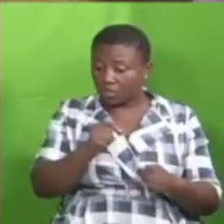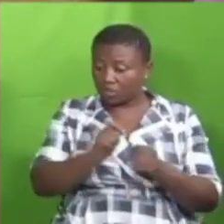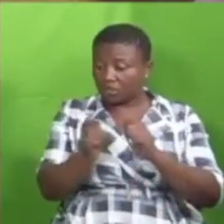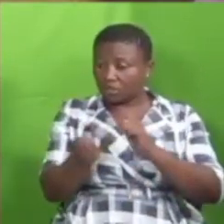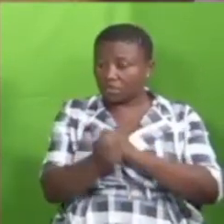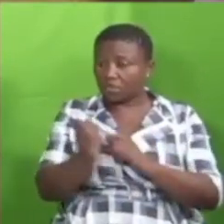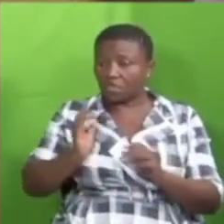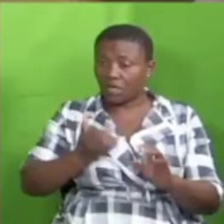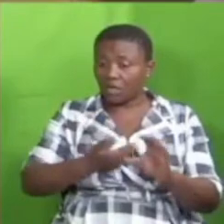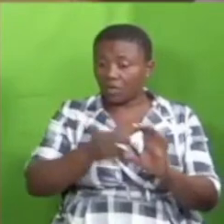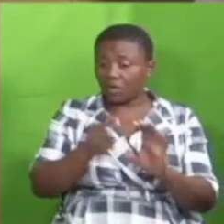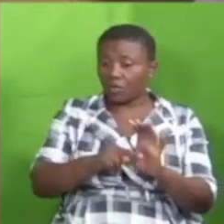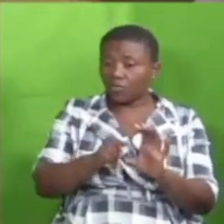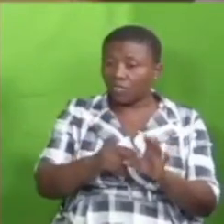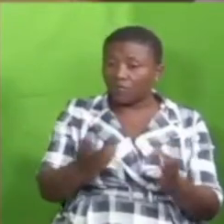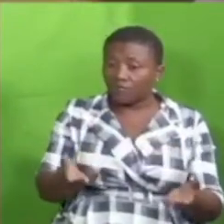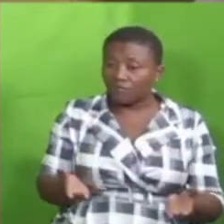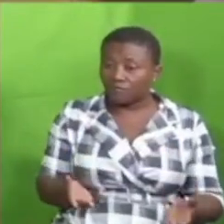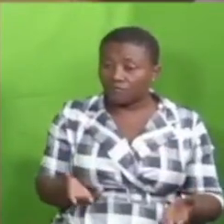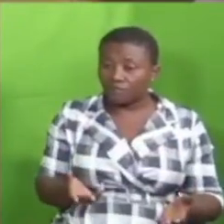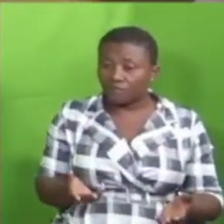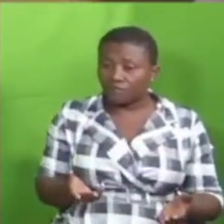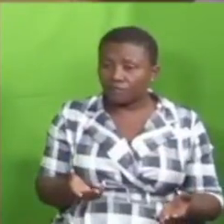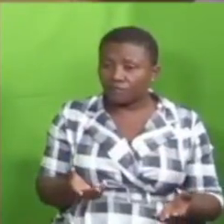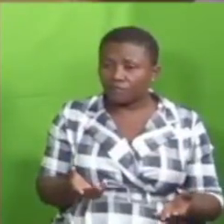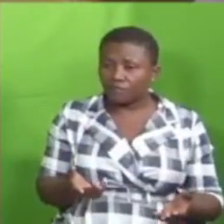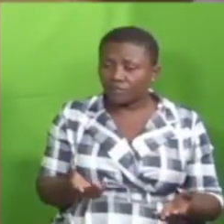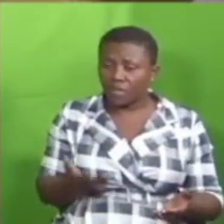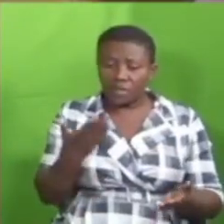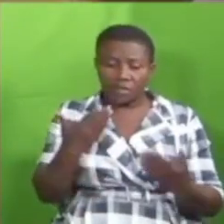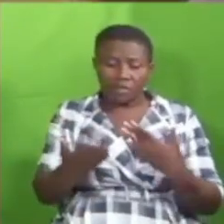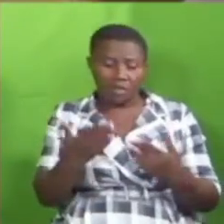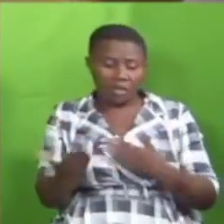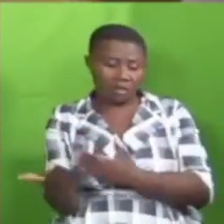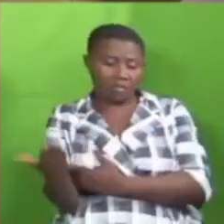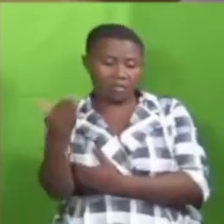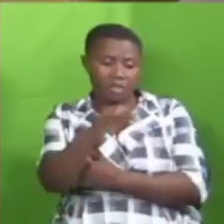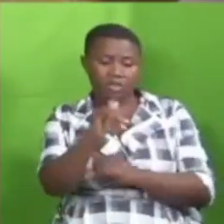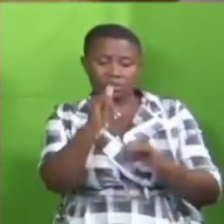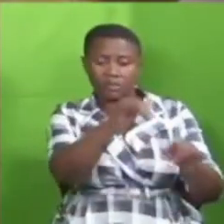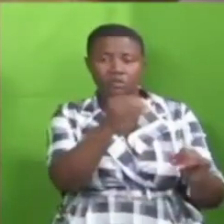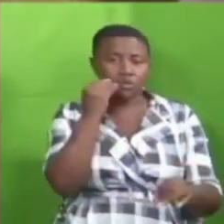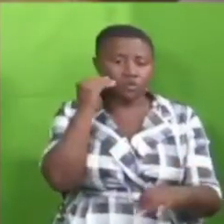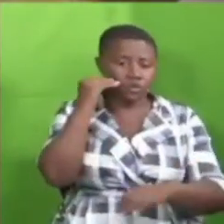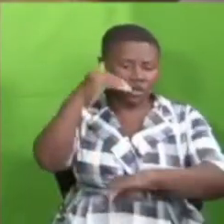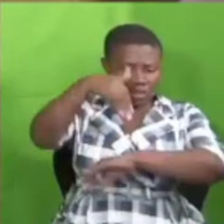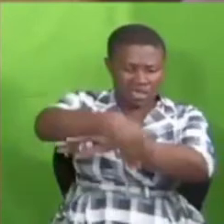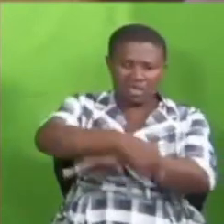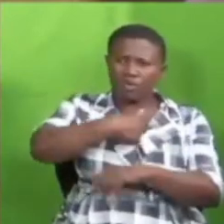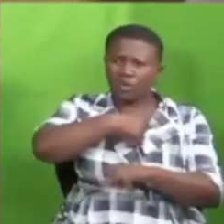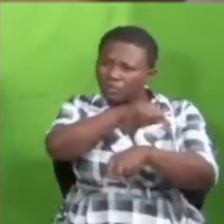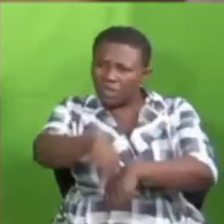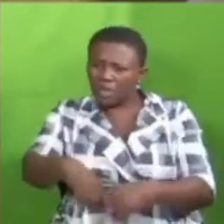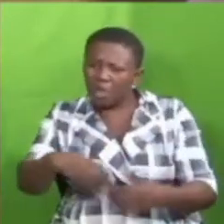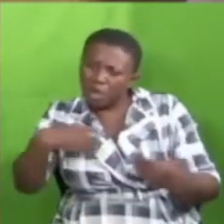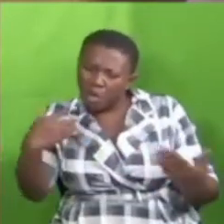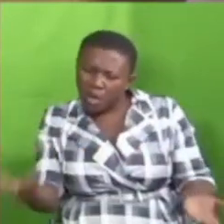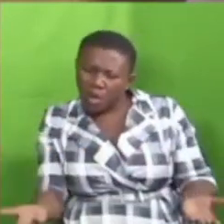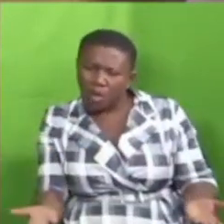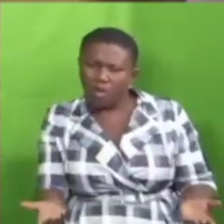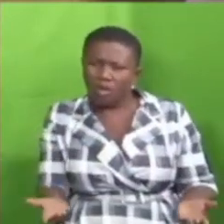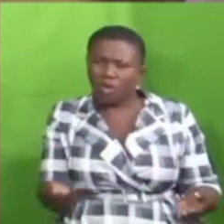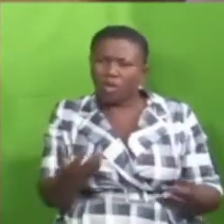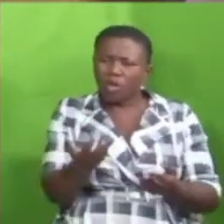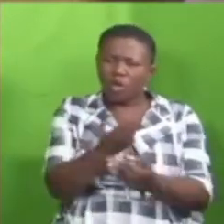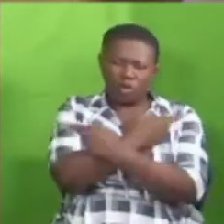Maybe do it in the night as we proposed some time ago, or we change the time that we sit so that you do whatever you want to do, you rest, and